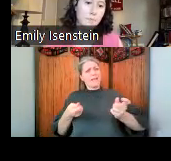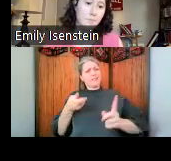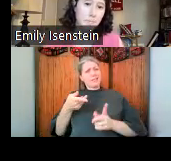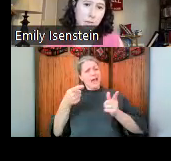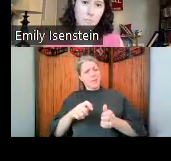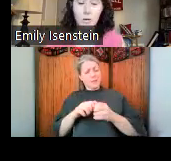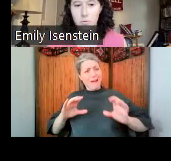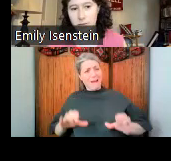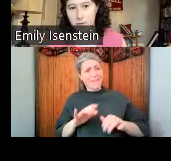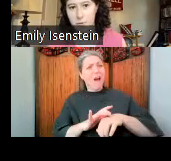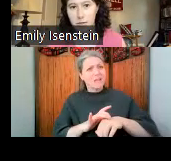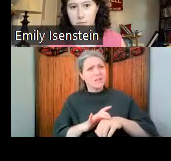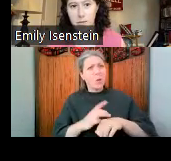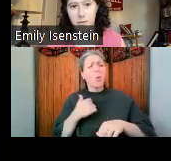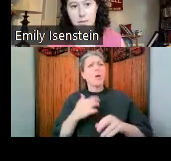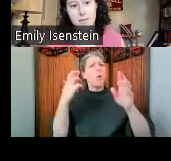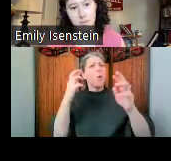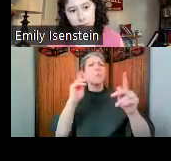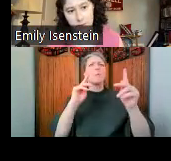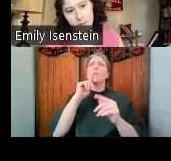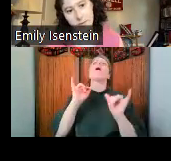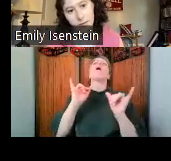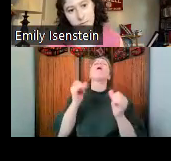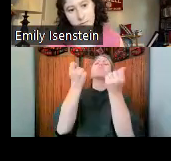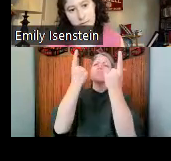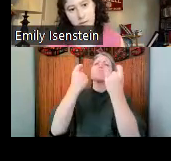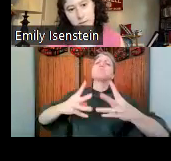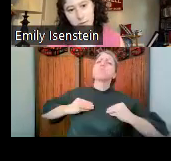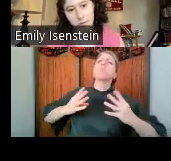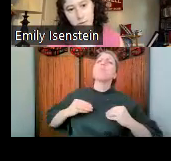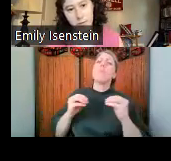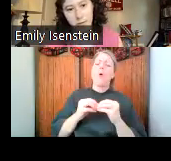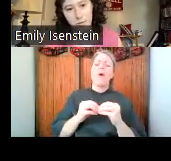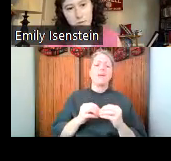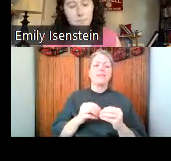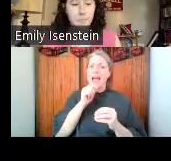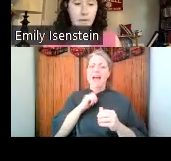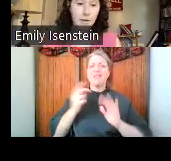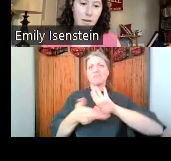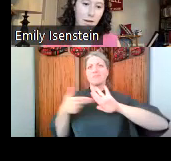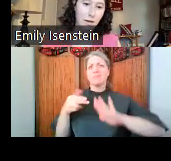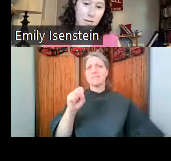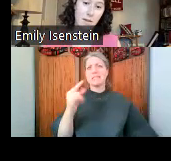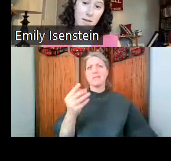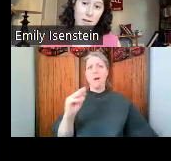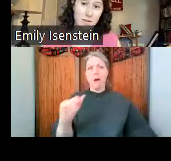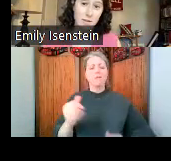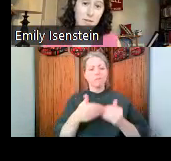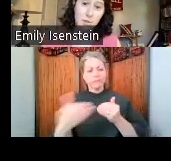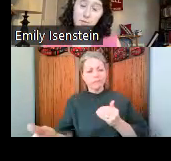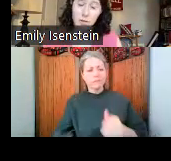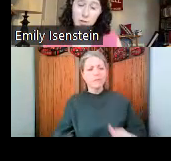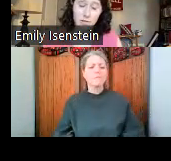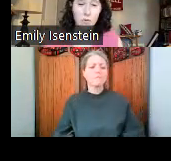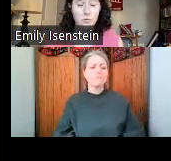touch, and we hope that that will help destigmatize these self-stimulatory behaviors. And then as